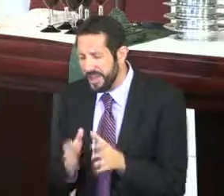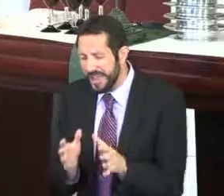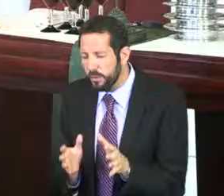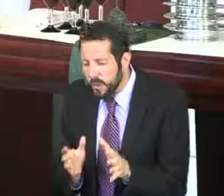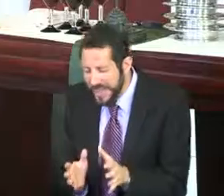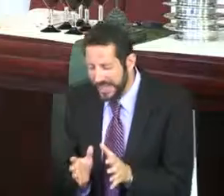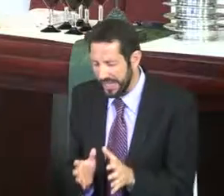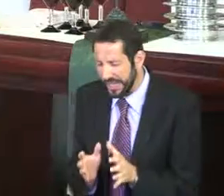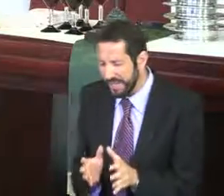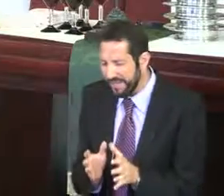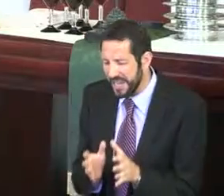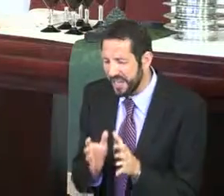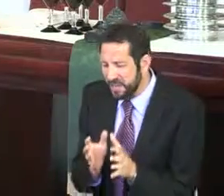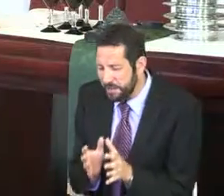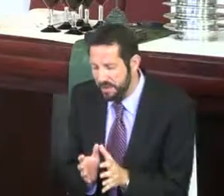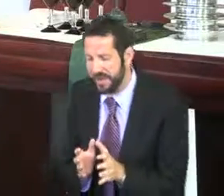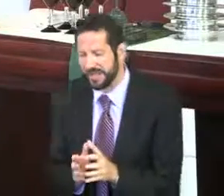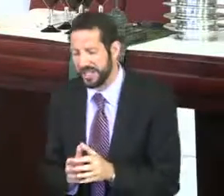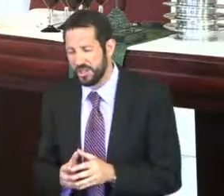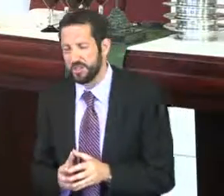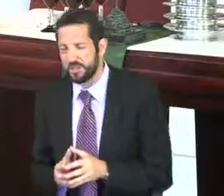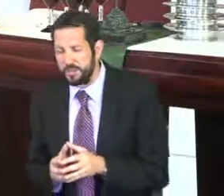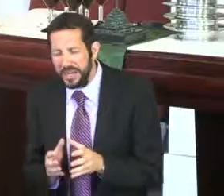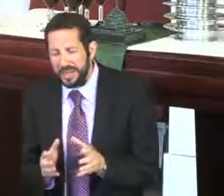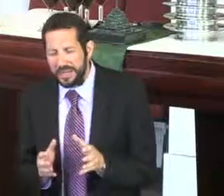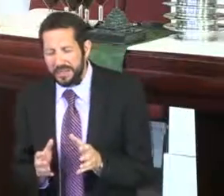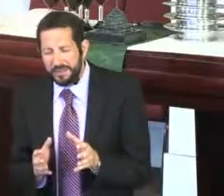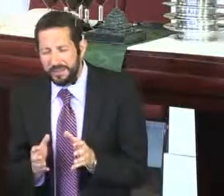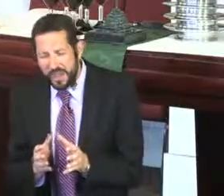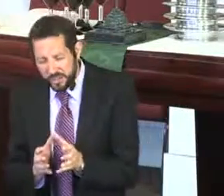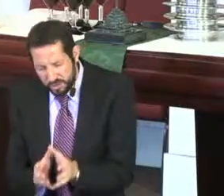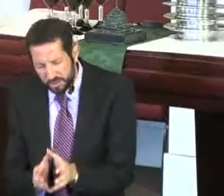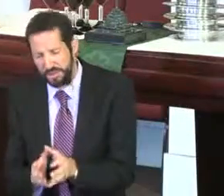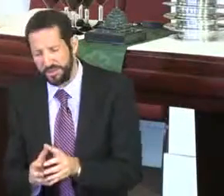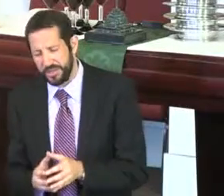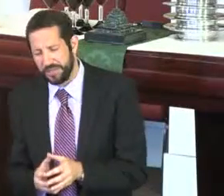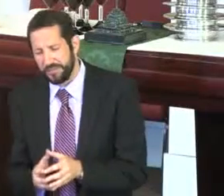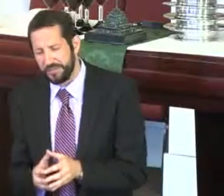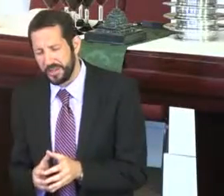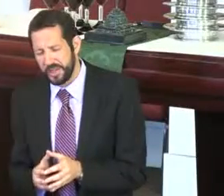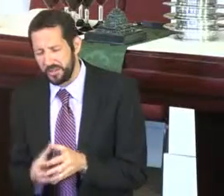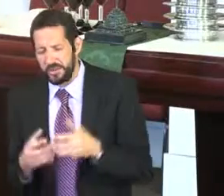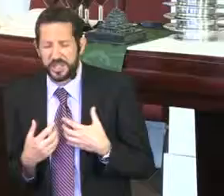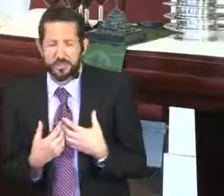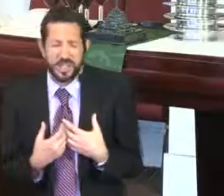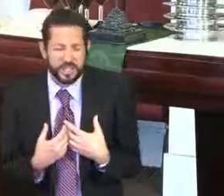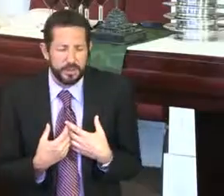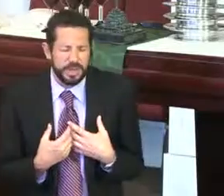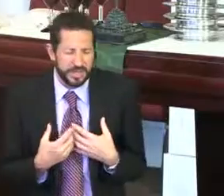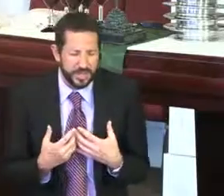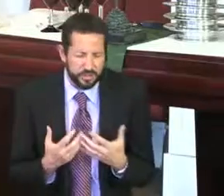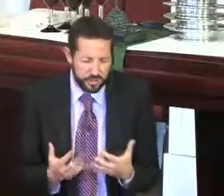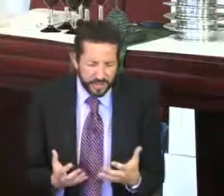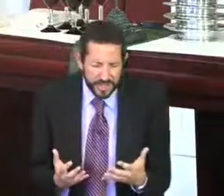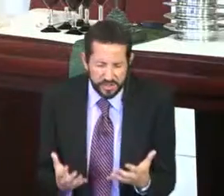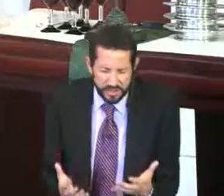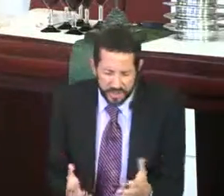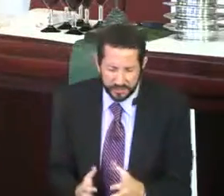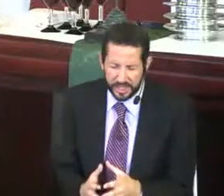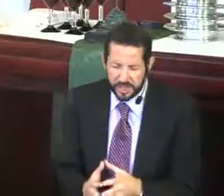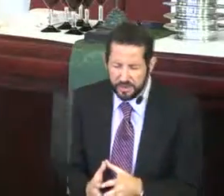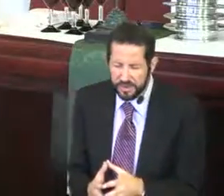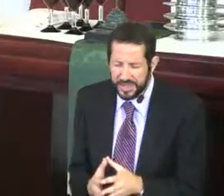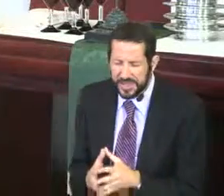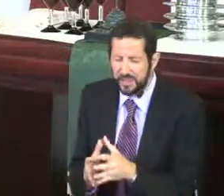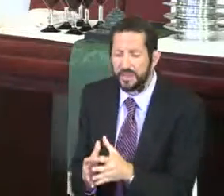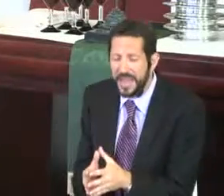so that in that awakening and in that spirit that is yours, we find truth, a truth that speaks to us, a truth that is